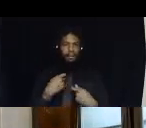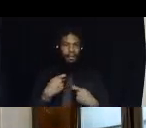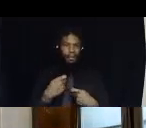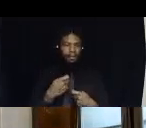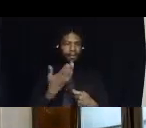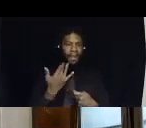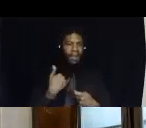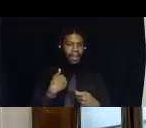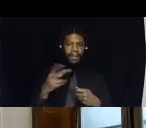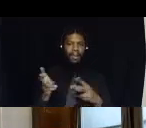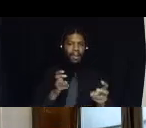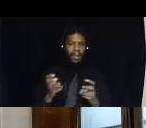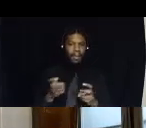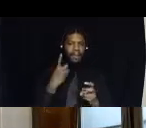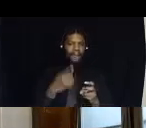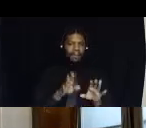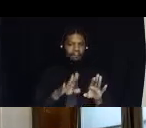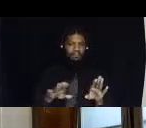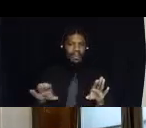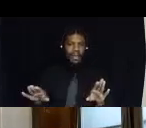And I love African print.